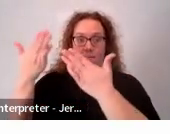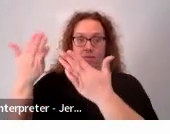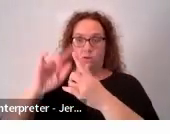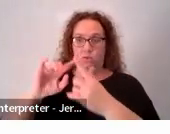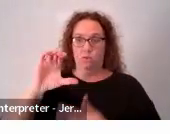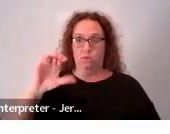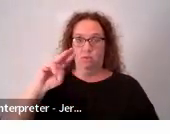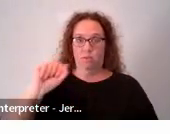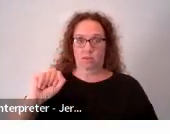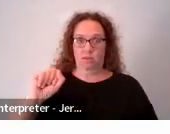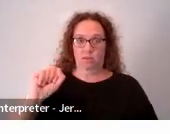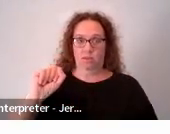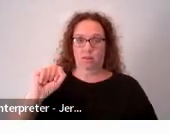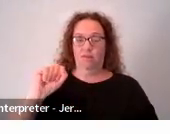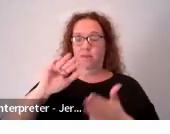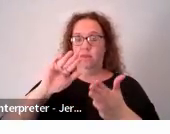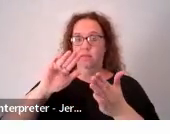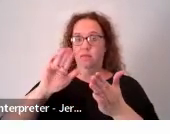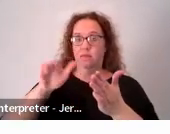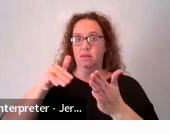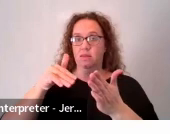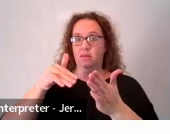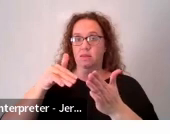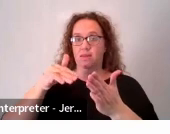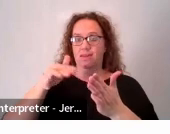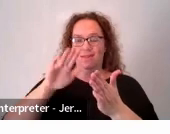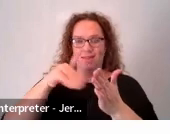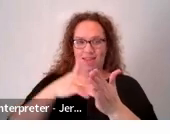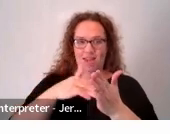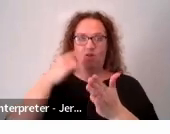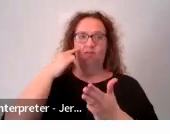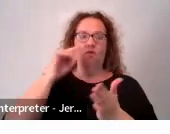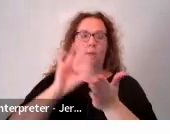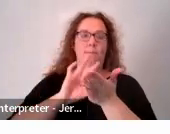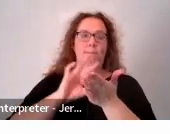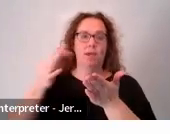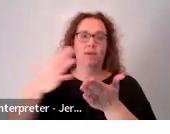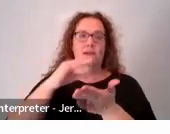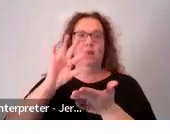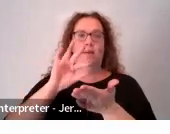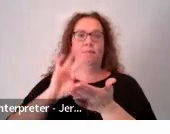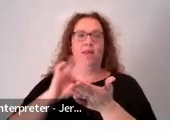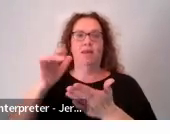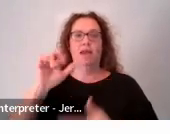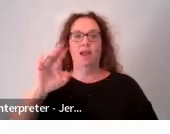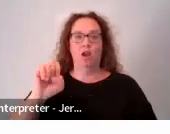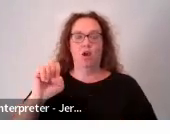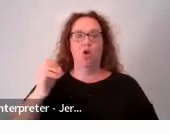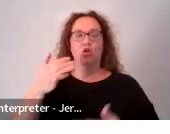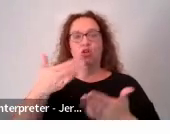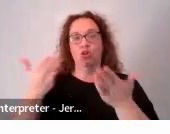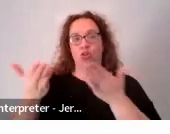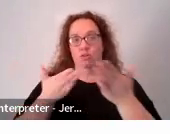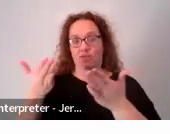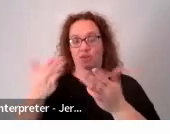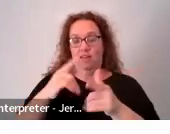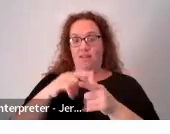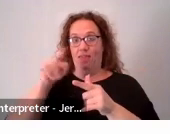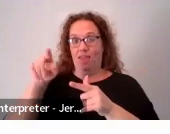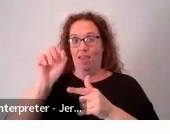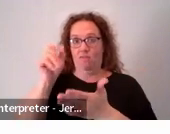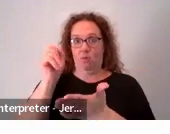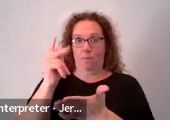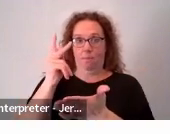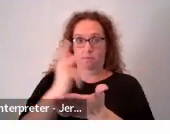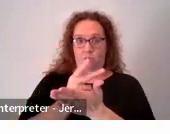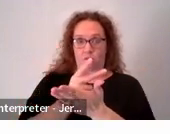CMS, the Center for, I always forget the order, the Center for Medicaid and Medicare Services. They would then have to approve